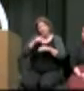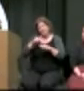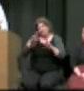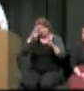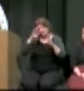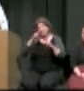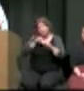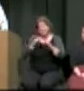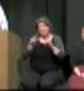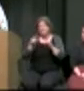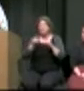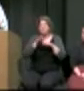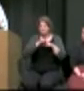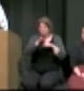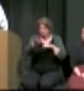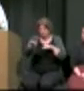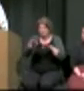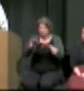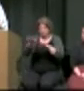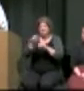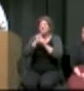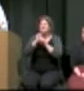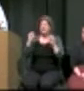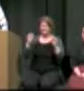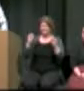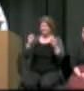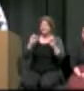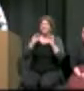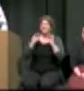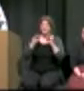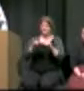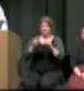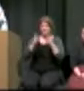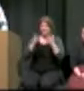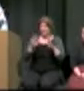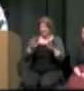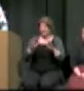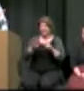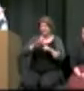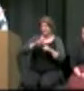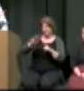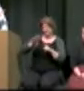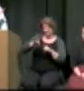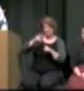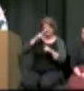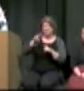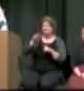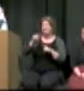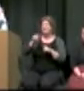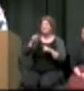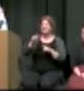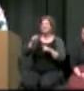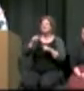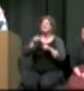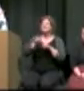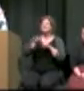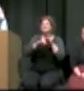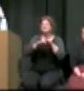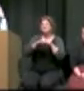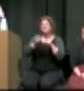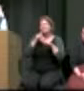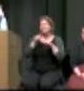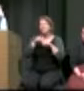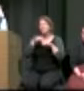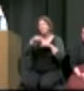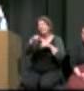was safely installed. Once it was in, the right side here, we put in these mats for walking, a little safety fence,